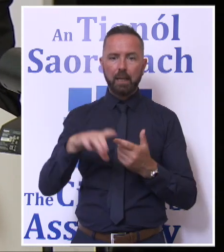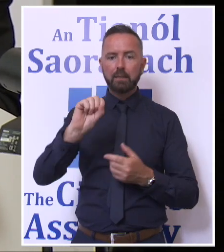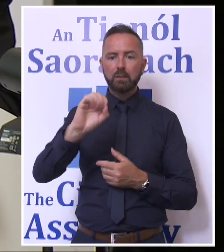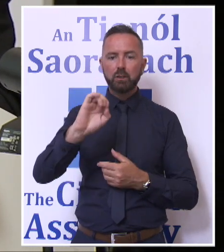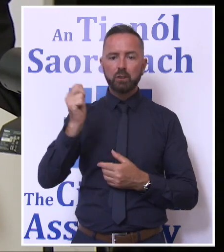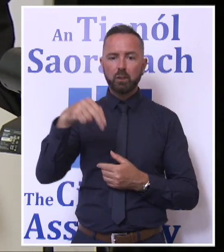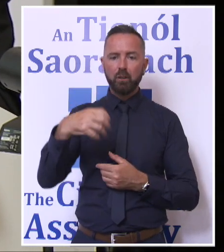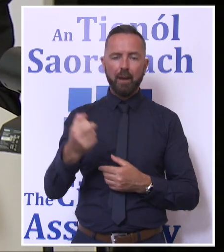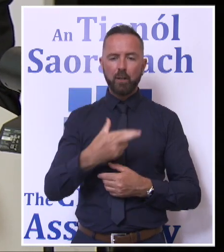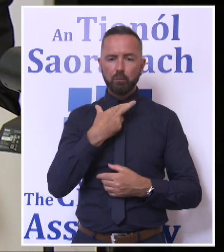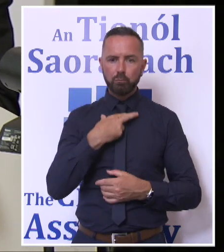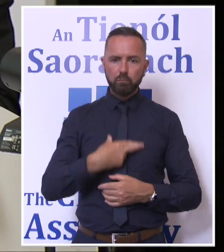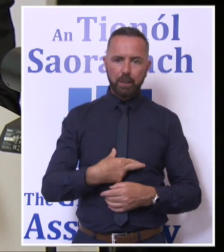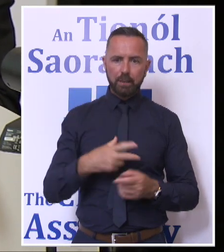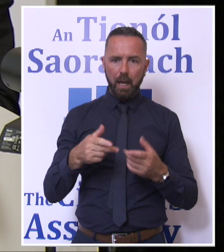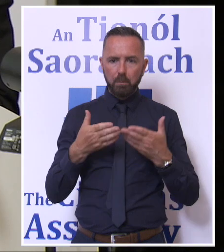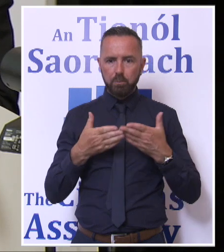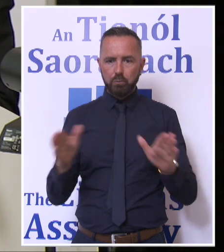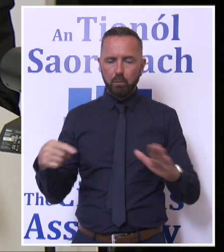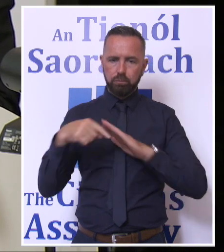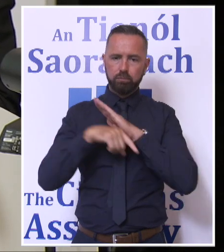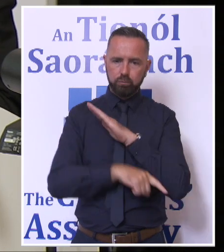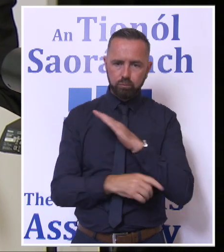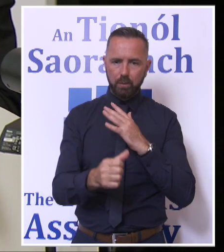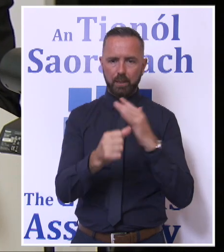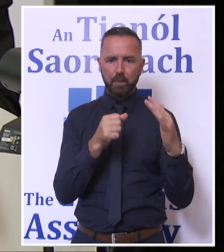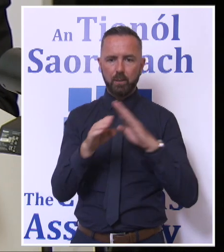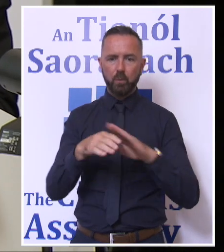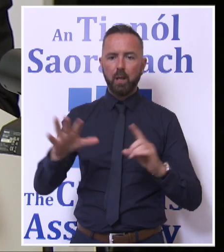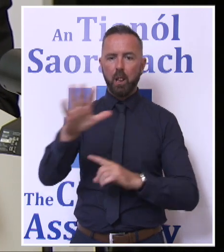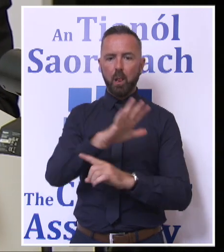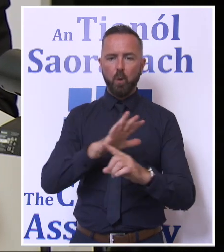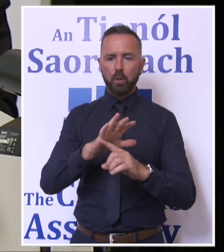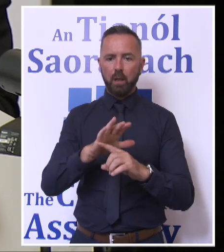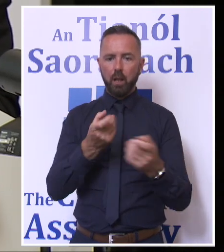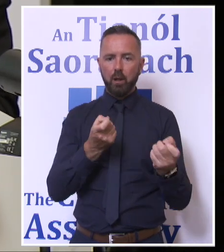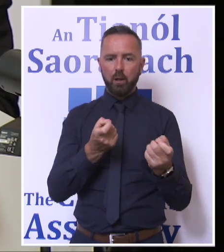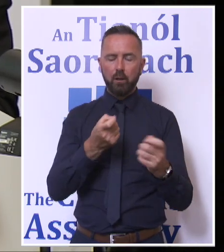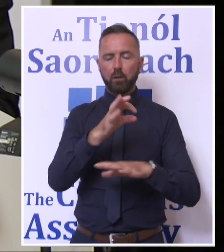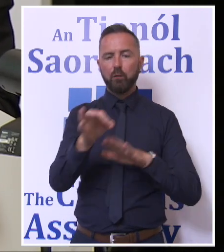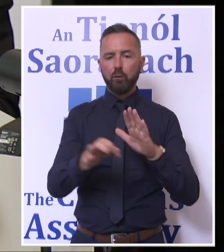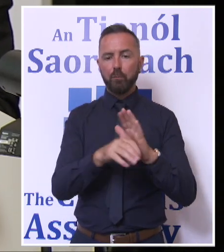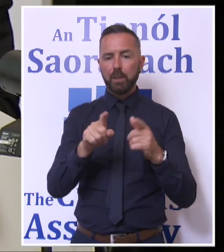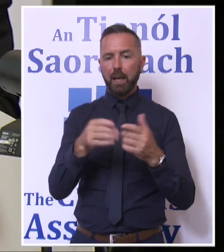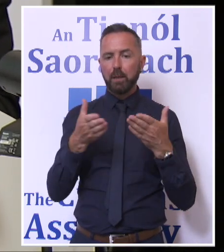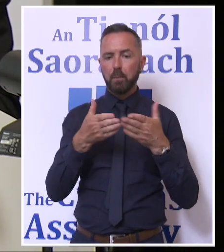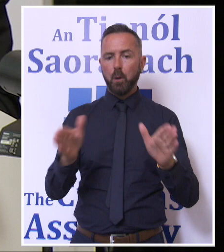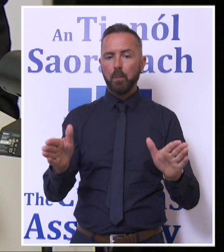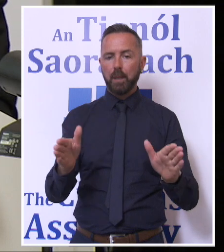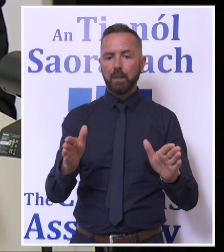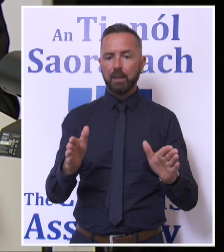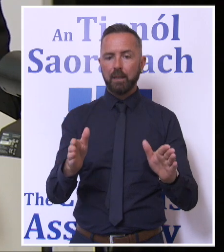a rich and broad experience in local governments and public affairs.